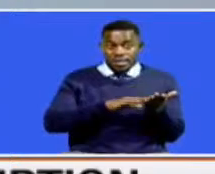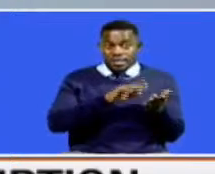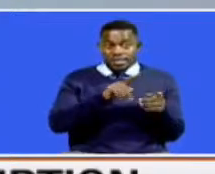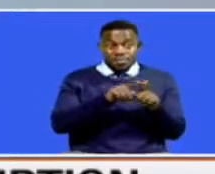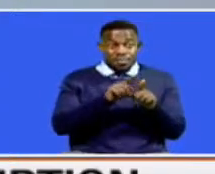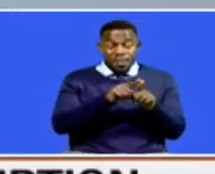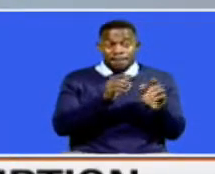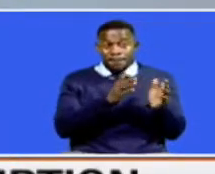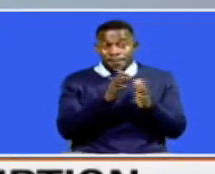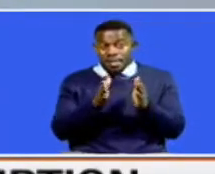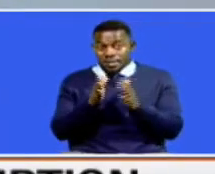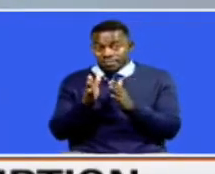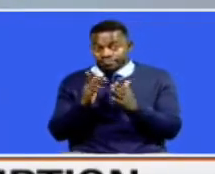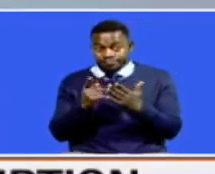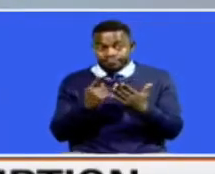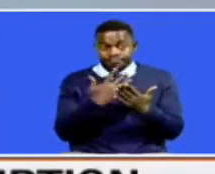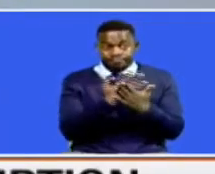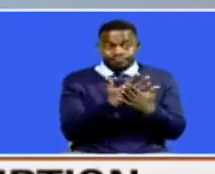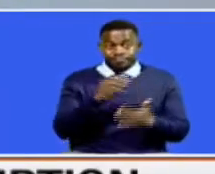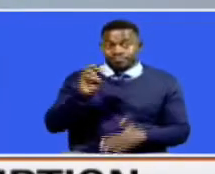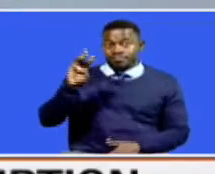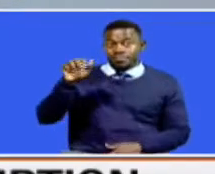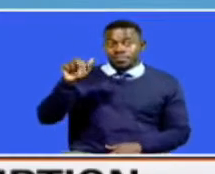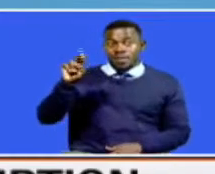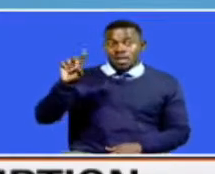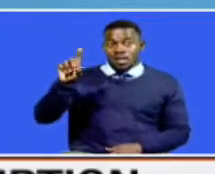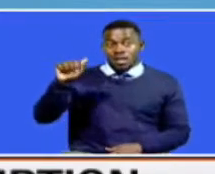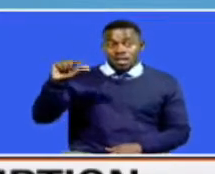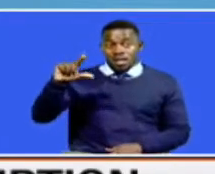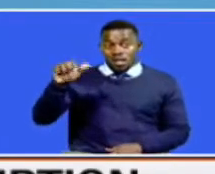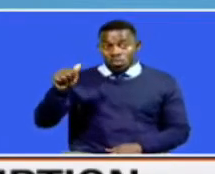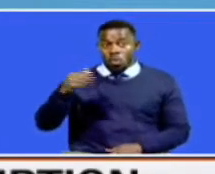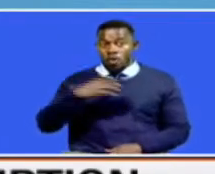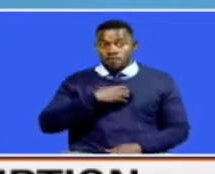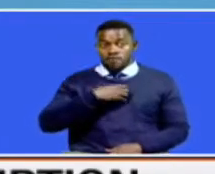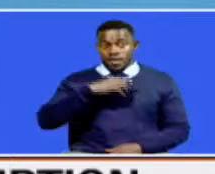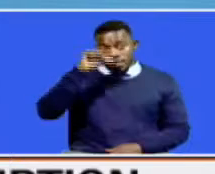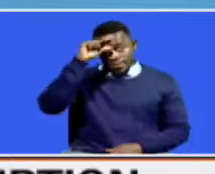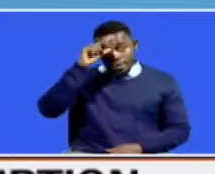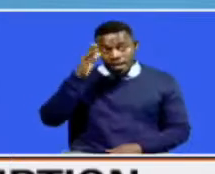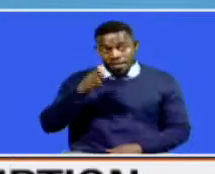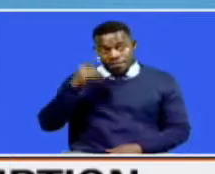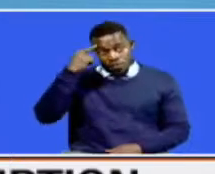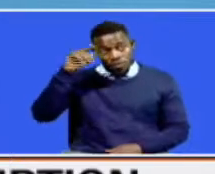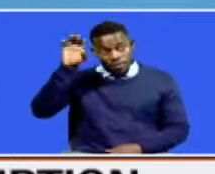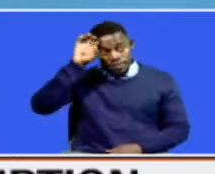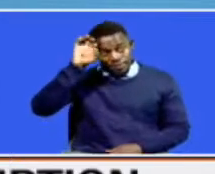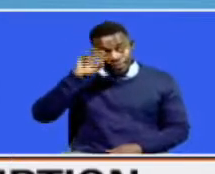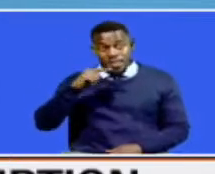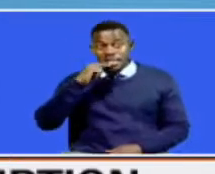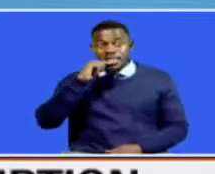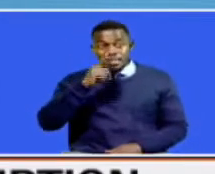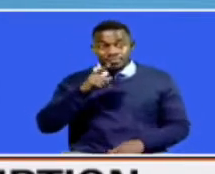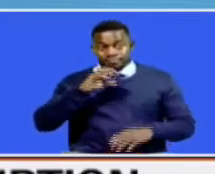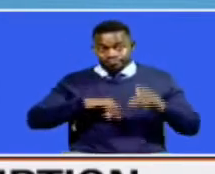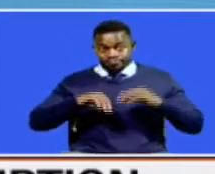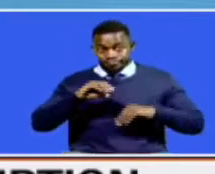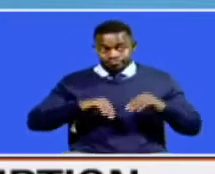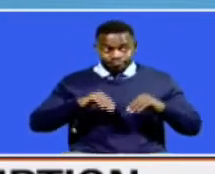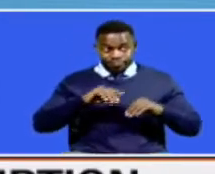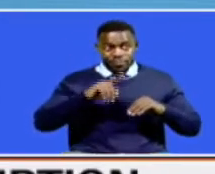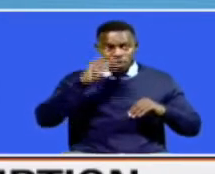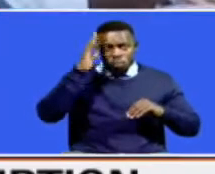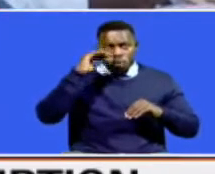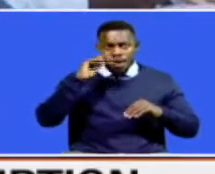Wasingishu Senator Jackson Mandago for his involvement in the infamous Finland scandal, which saw students denied a chance to study abroad